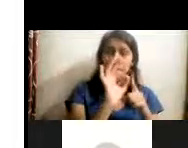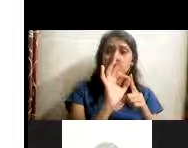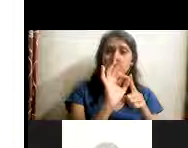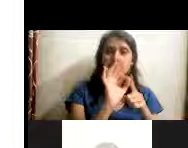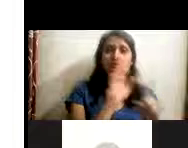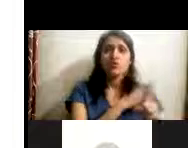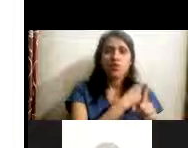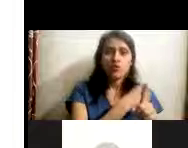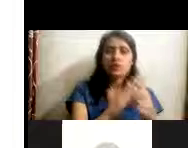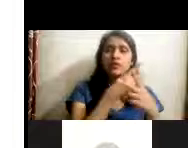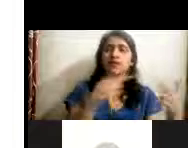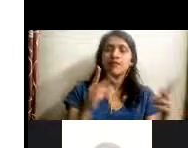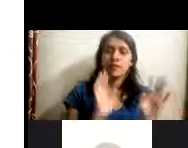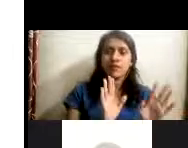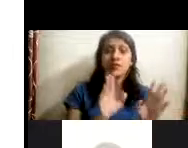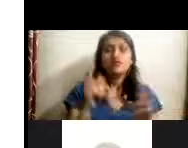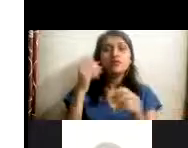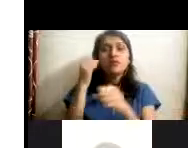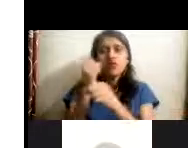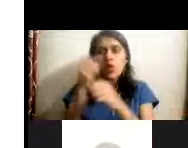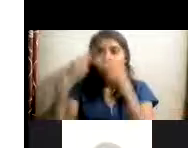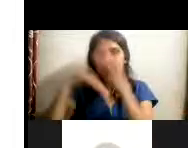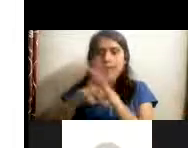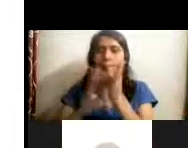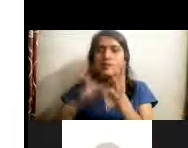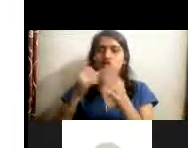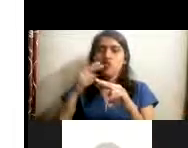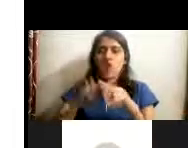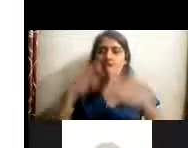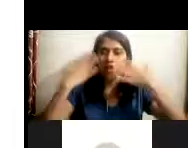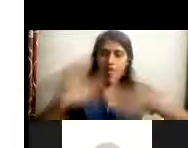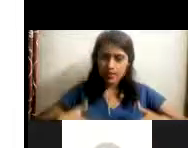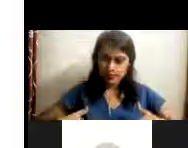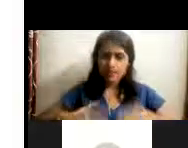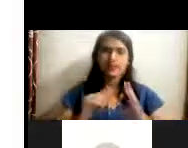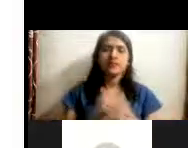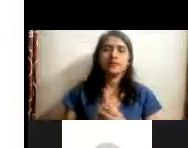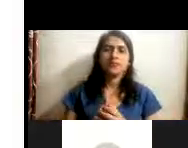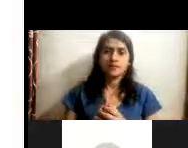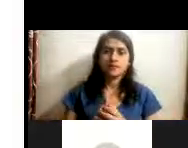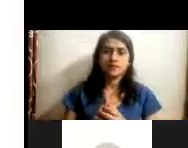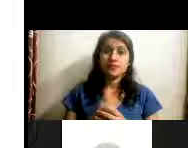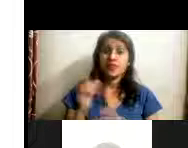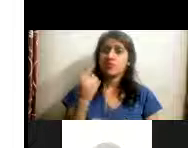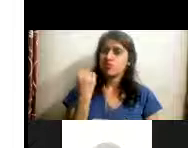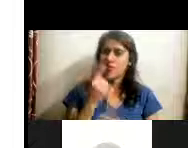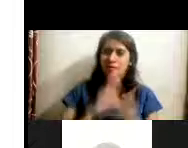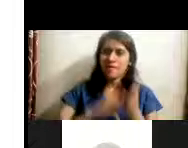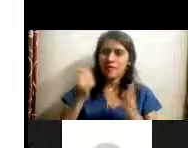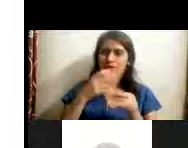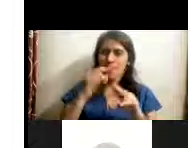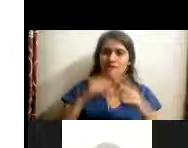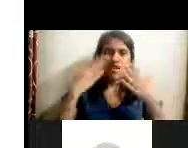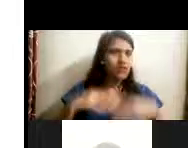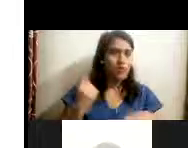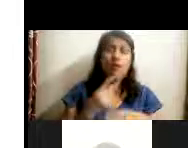players. And under the government, we have the Ministry of Health. And it is not only the Ministry of Health, but all